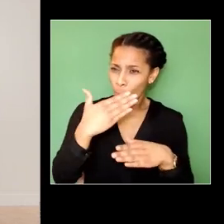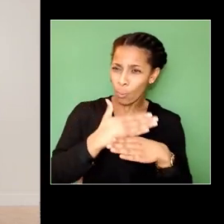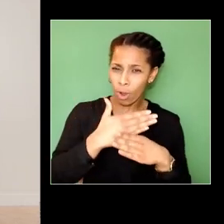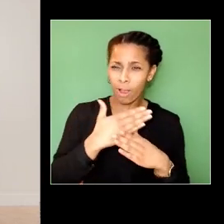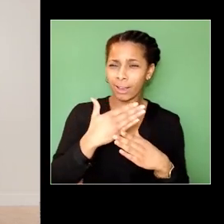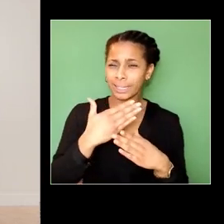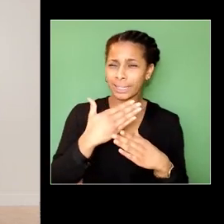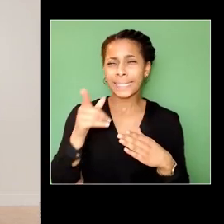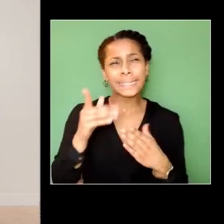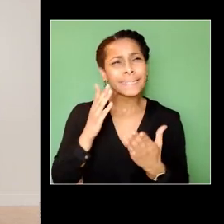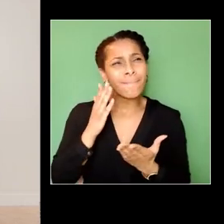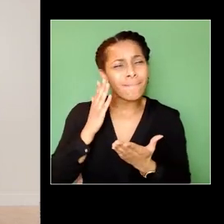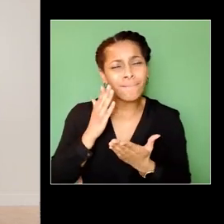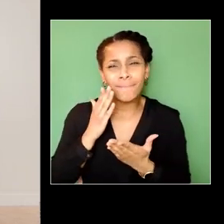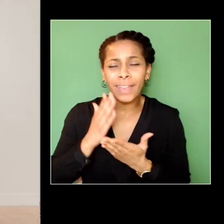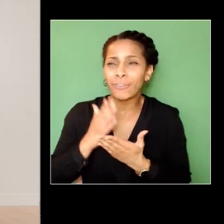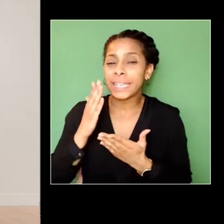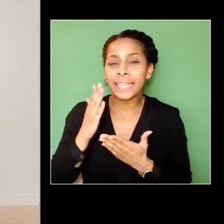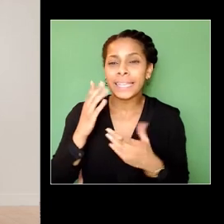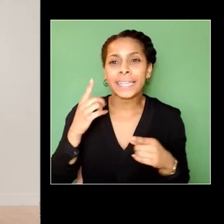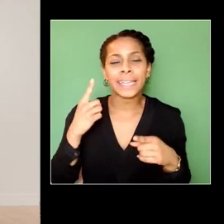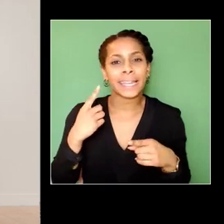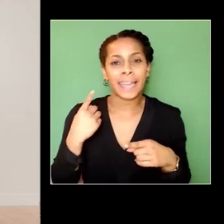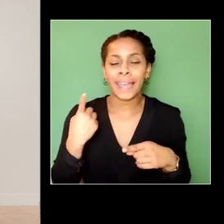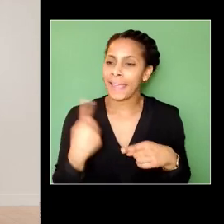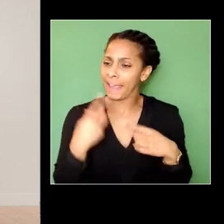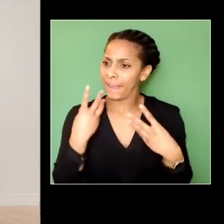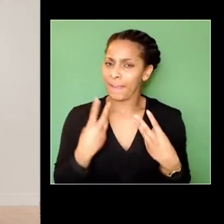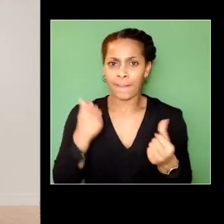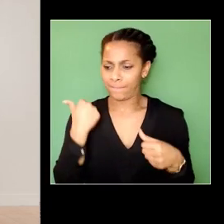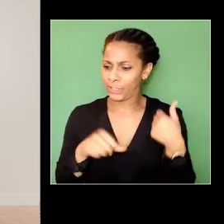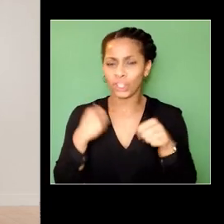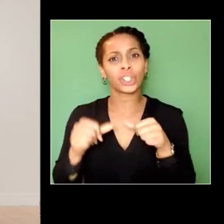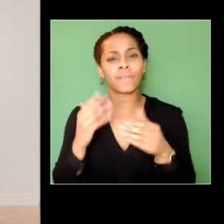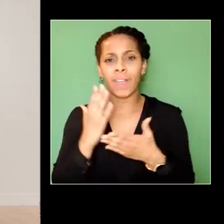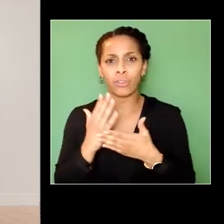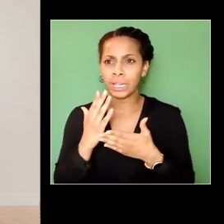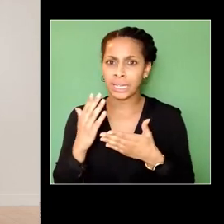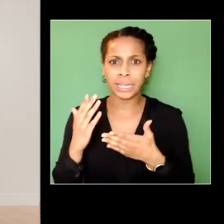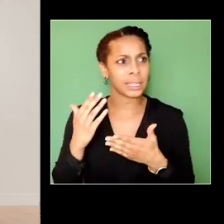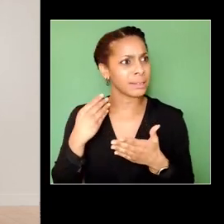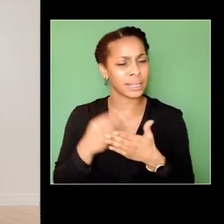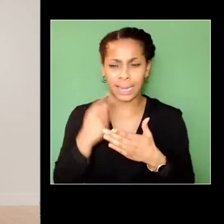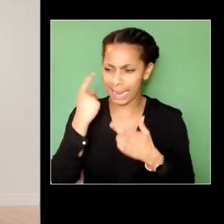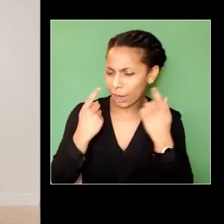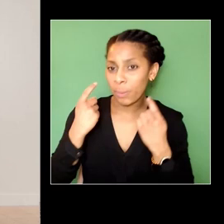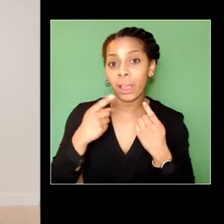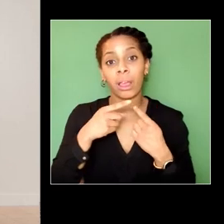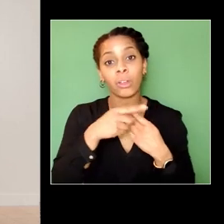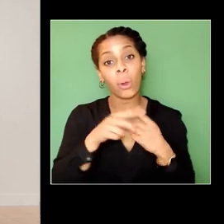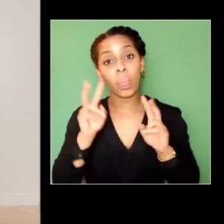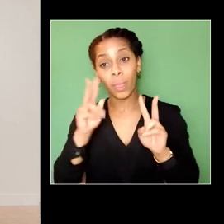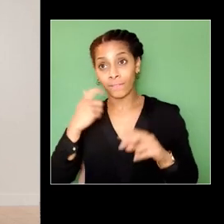very efficient and economic, right? You see the choices, the viewer can see the choices that you have